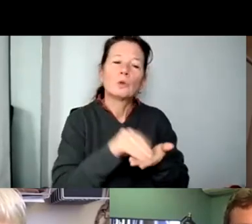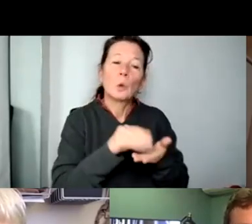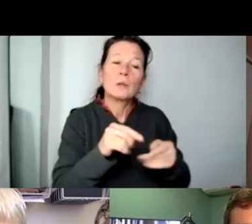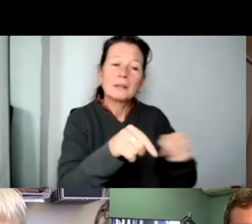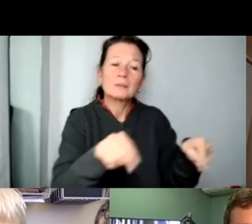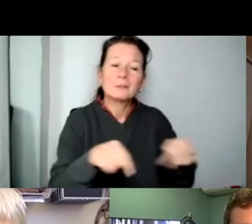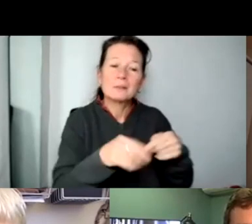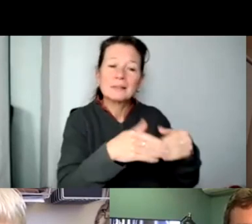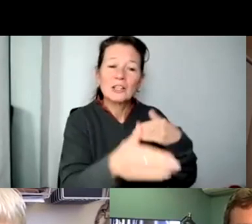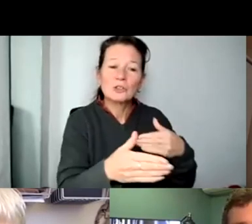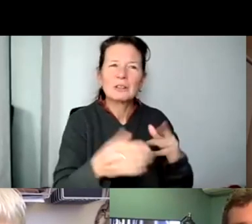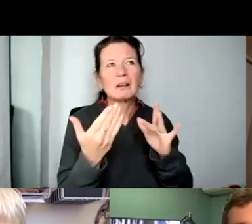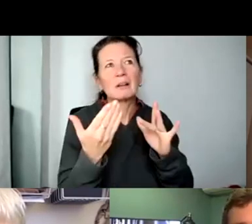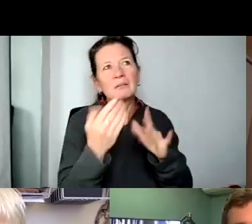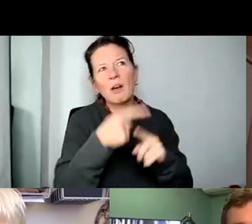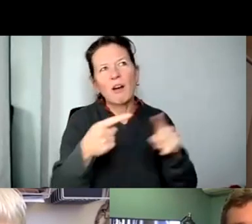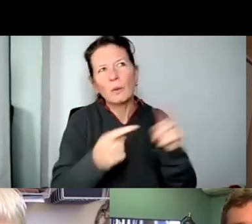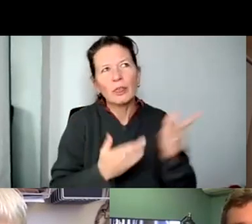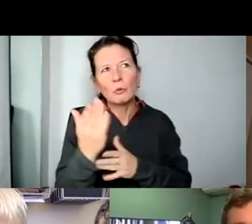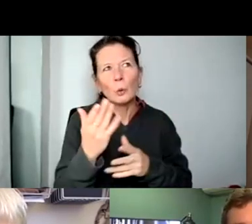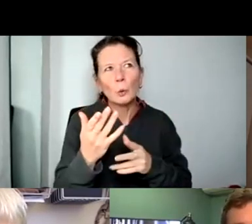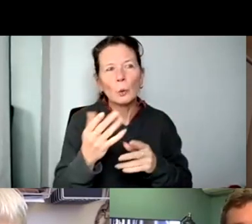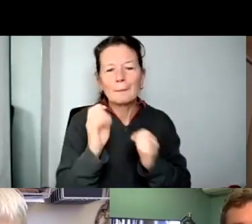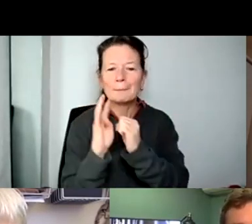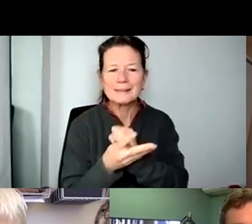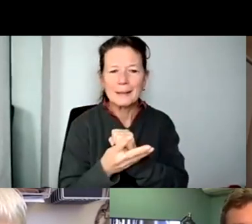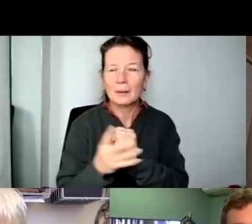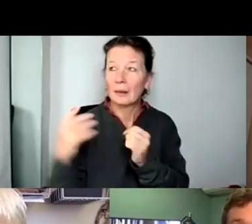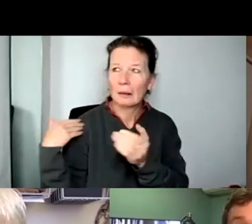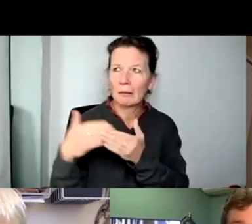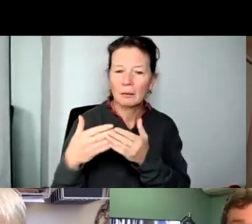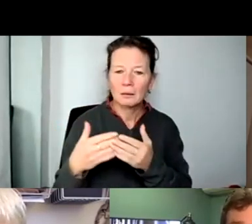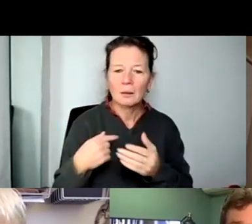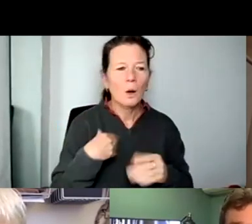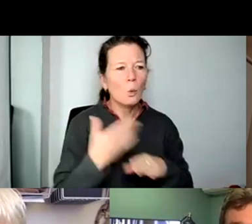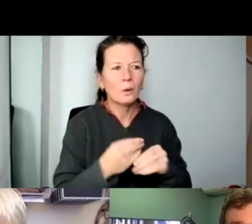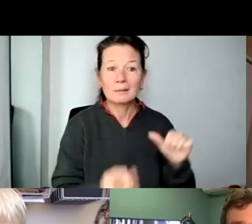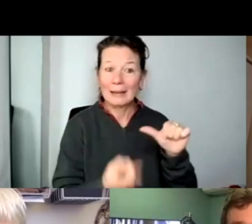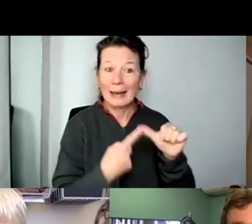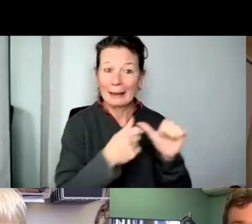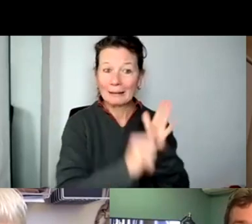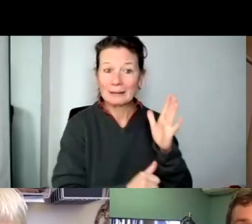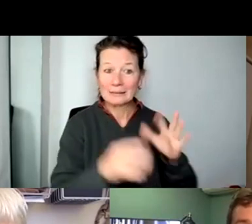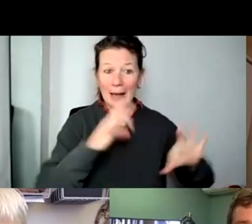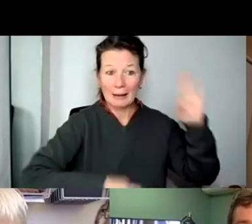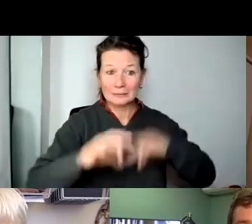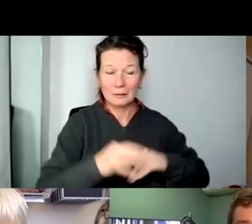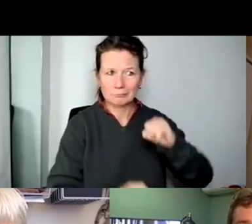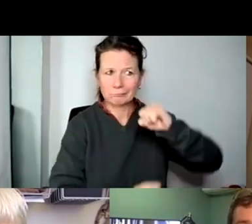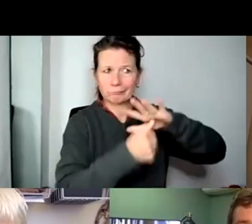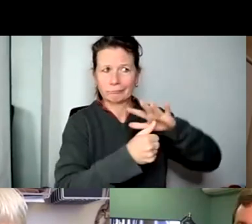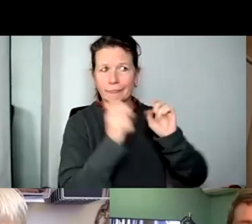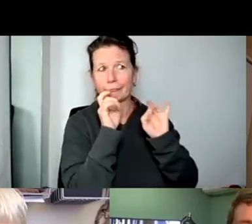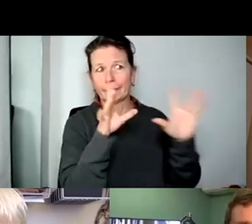through the pandemic, and I was working with an A-list actor who was at the studio in the next